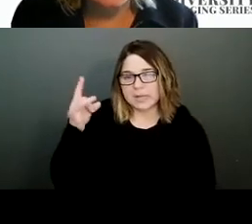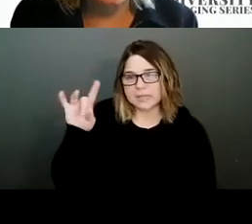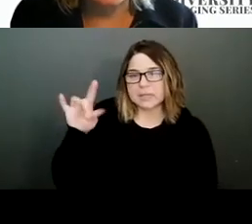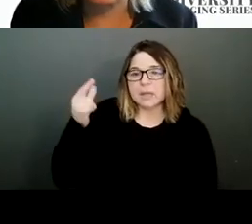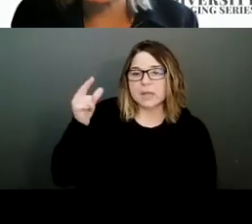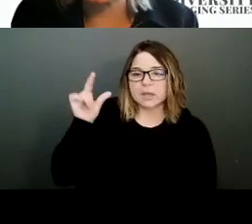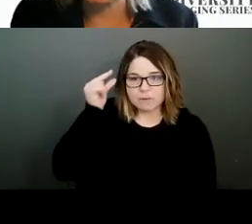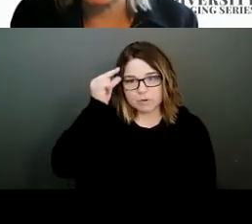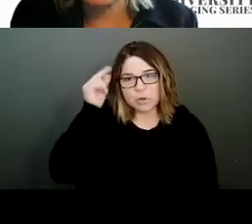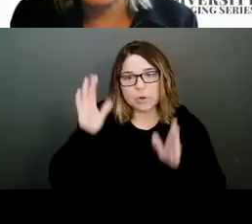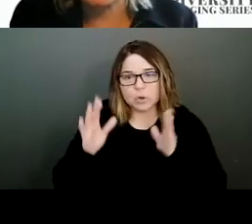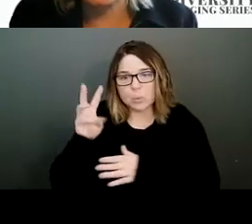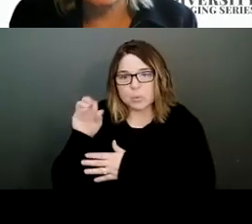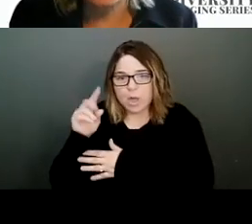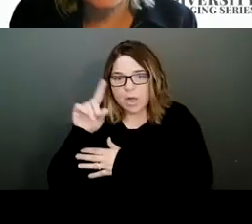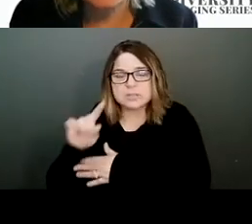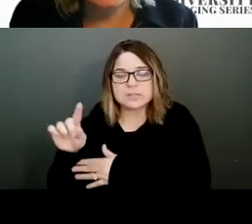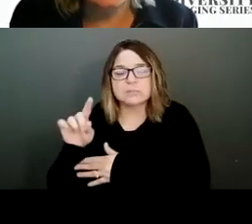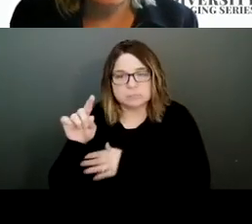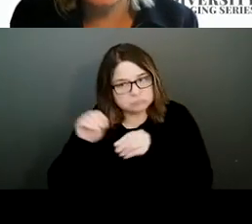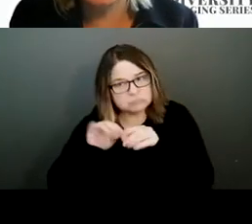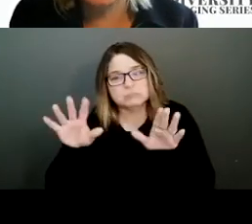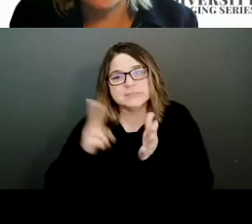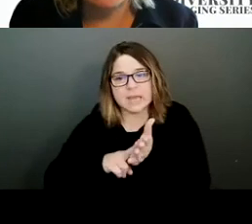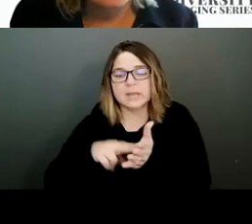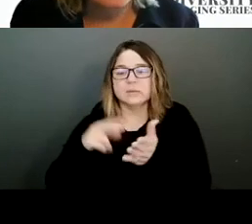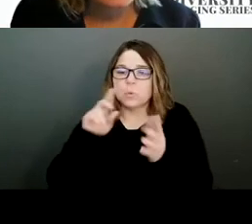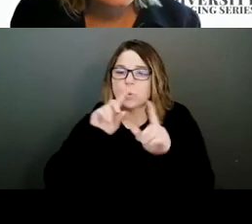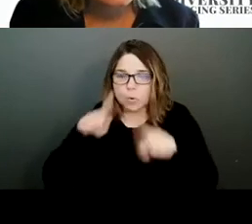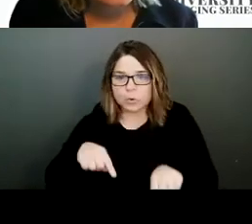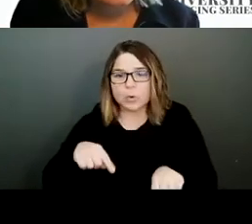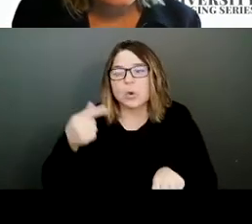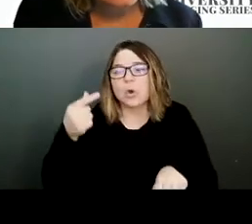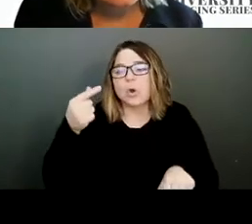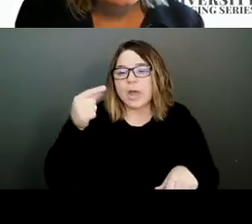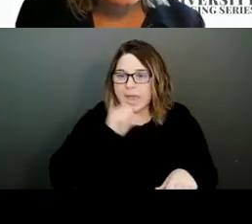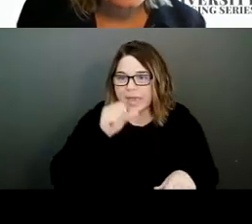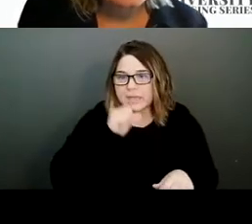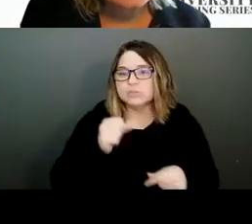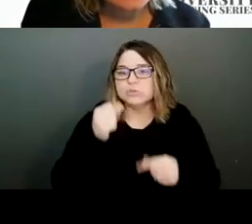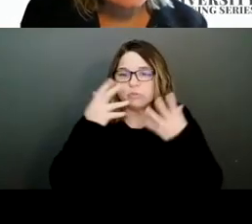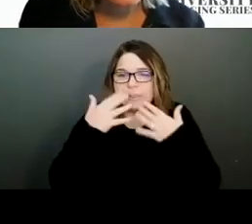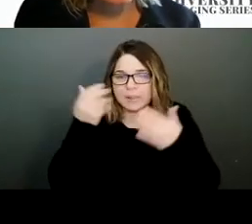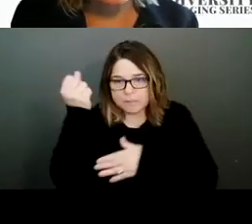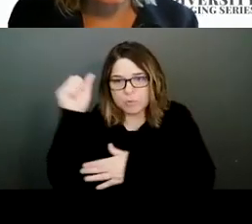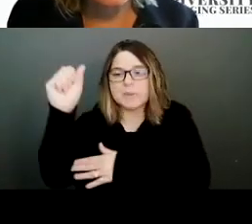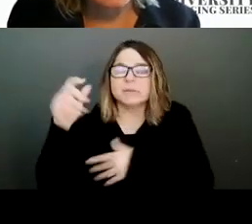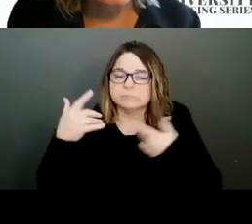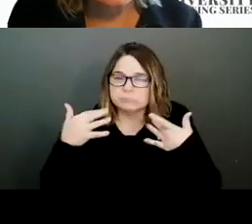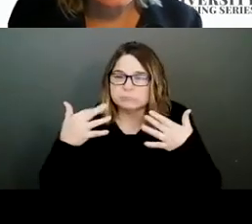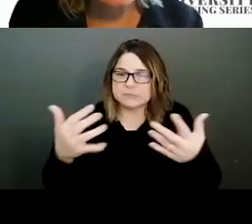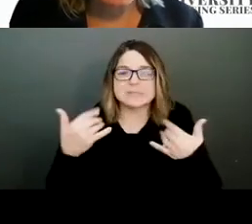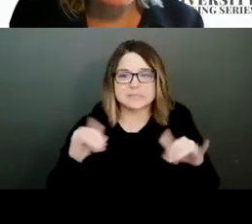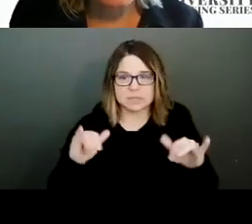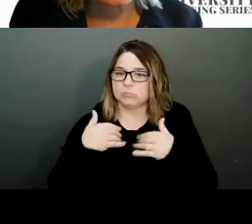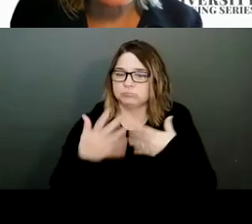launching Age-Friendly Minnesota movement, and this movement is still growing strong. Today, there is a Governor's Council